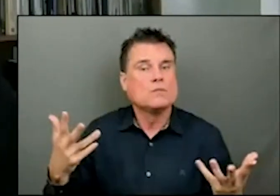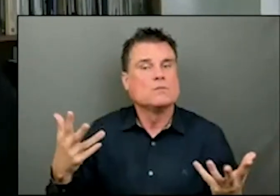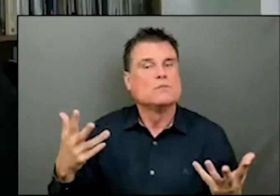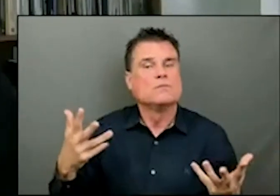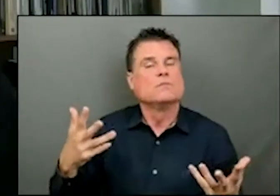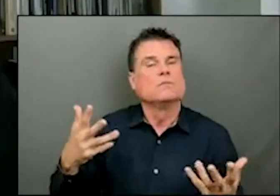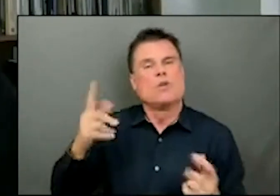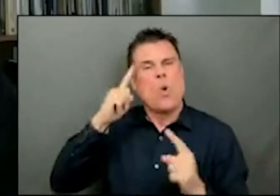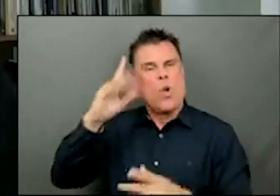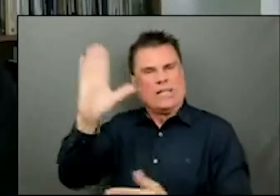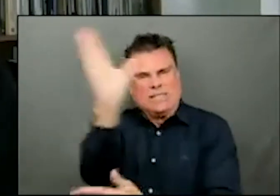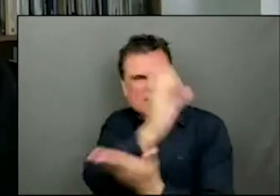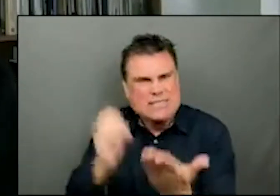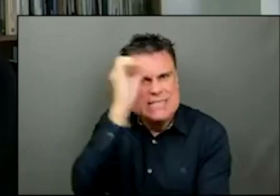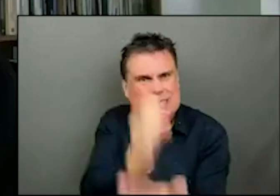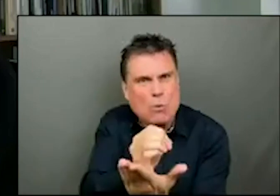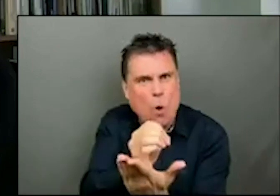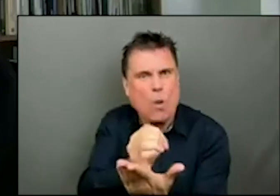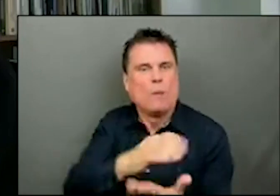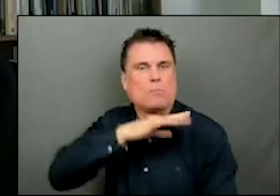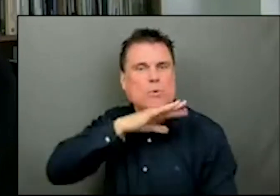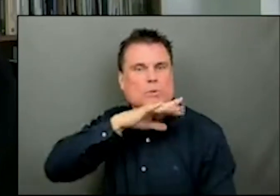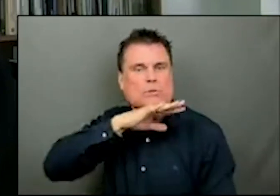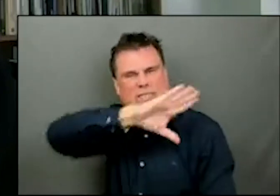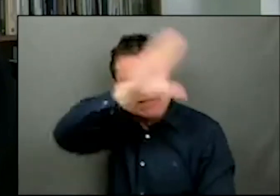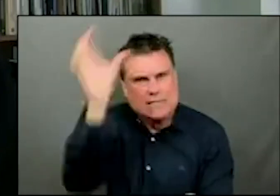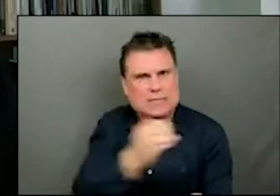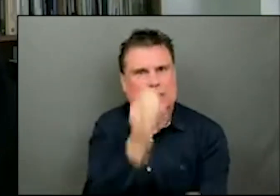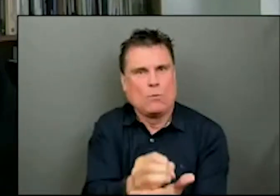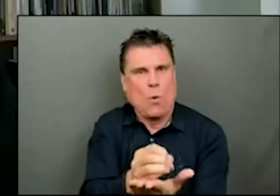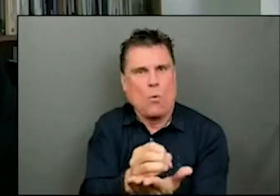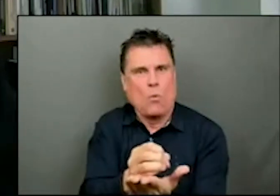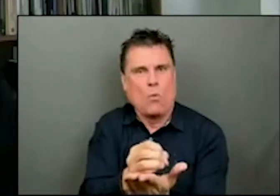traditional mining, forestry, and natural gas industries into the